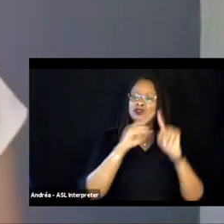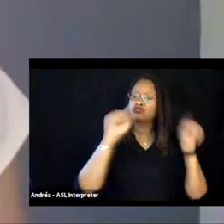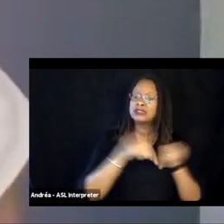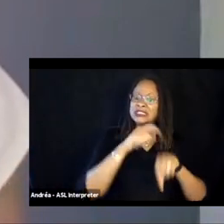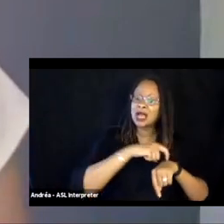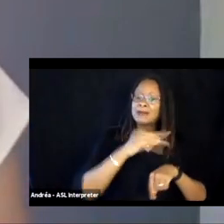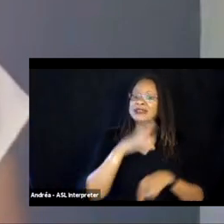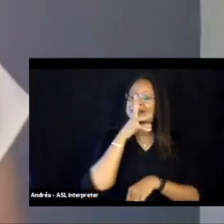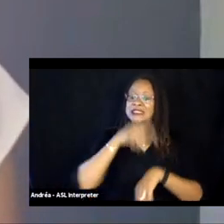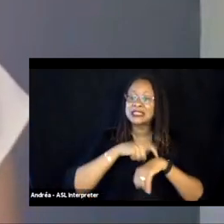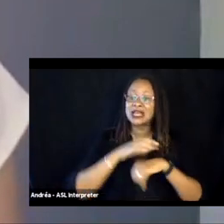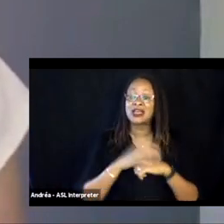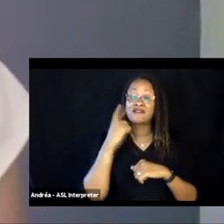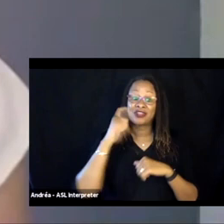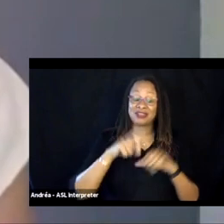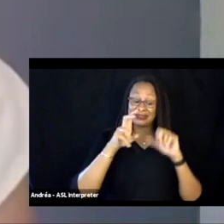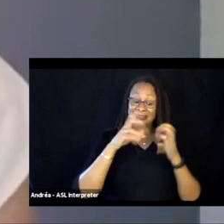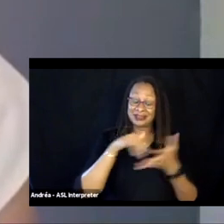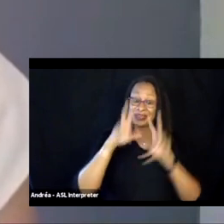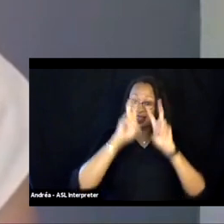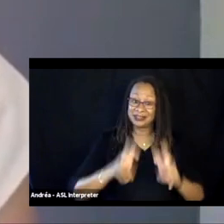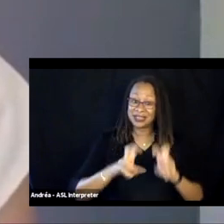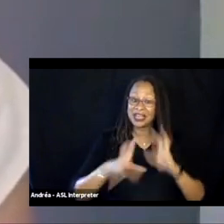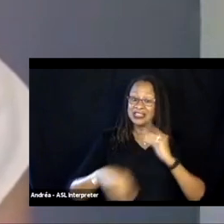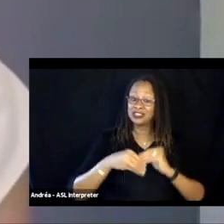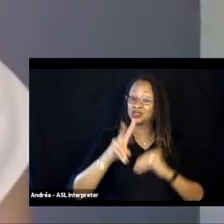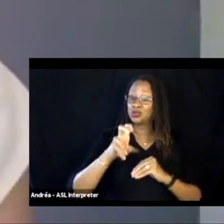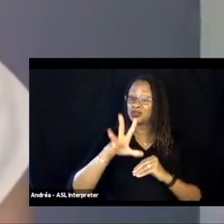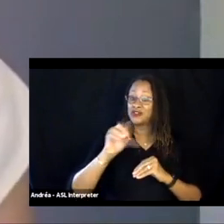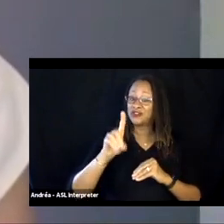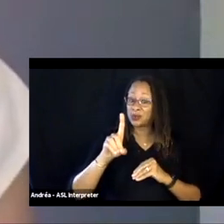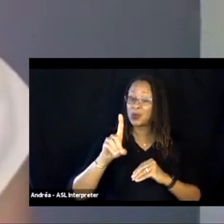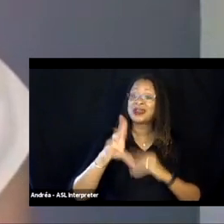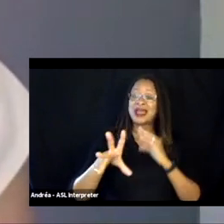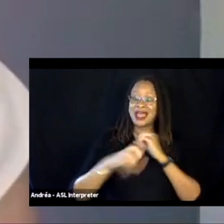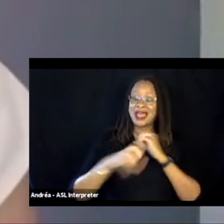For this particular study, we analyzed an additional 251